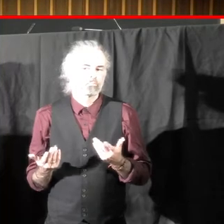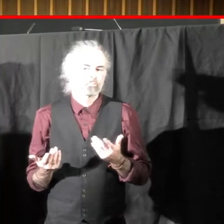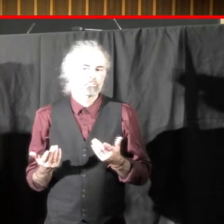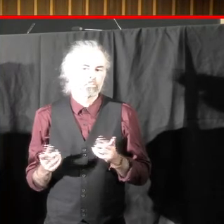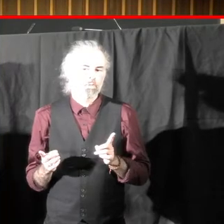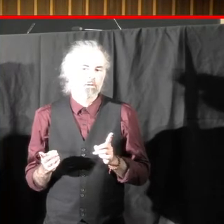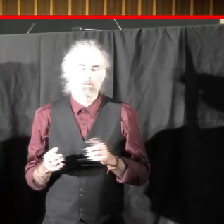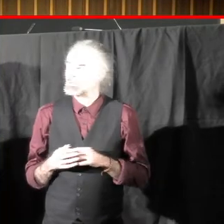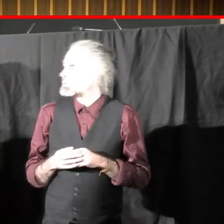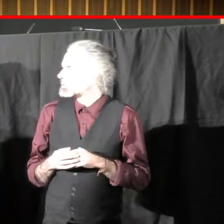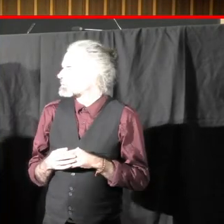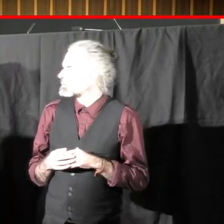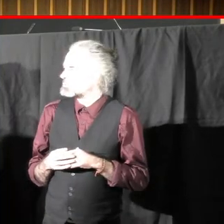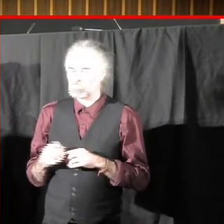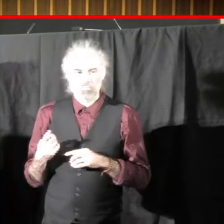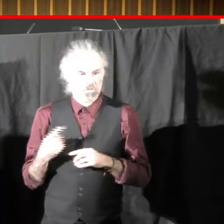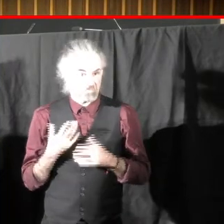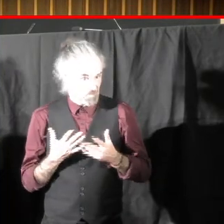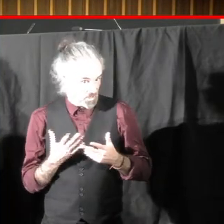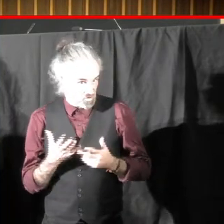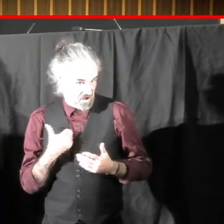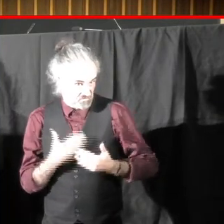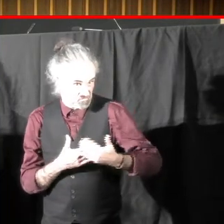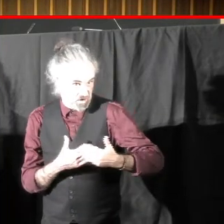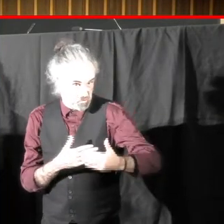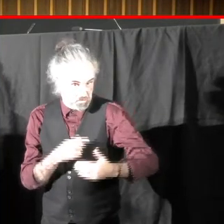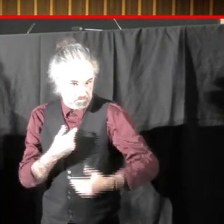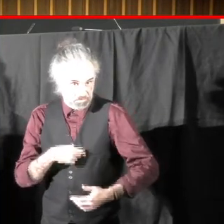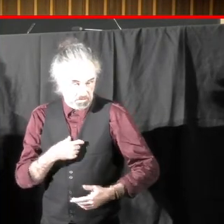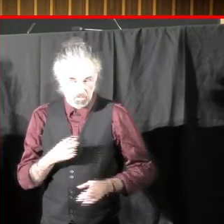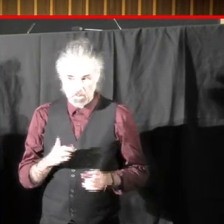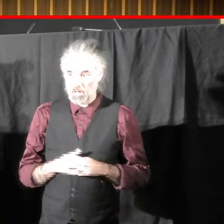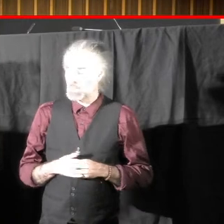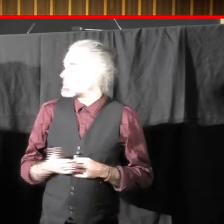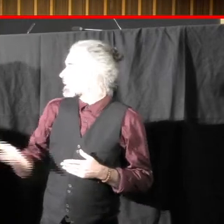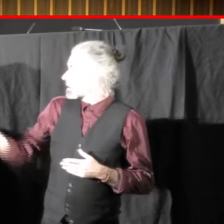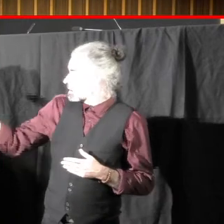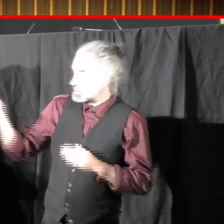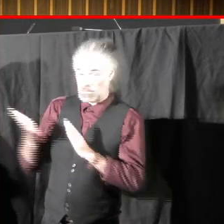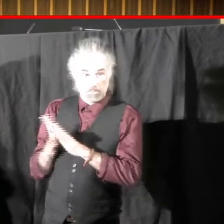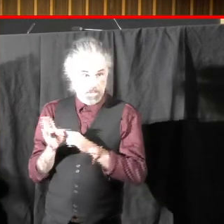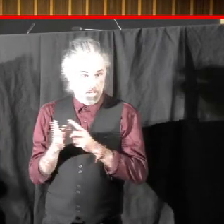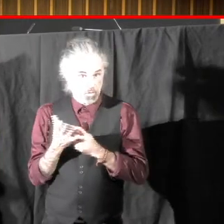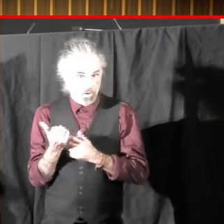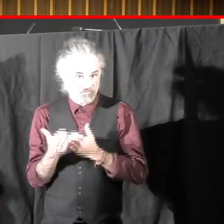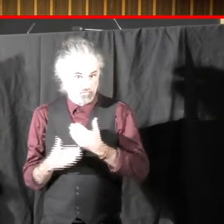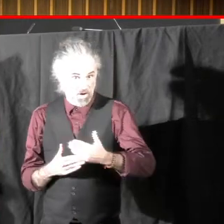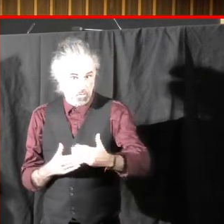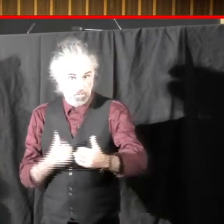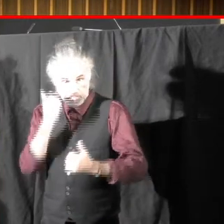Have we got someone keeping records? Mayor, you're keeping records of this, of course, aren't you? Of